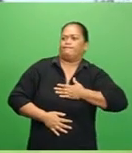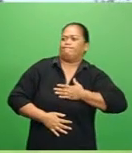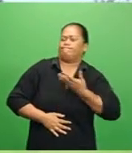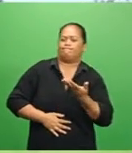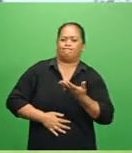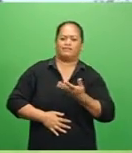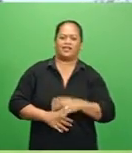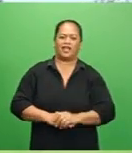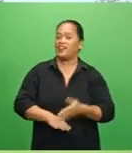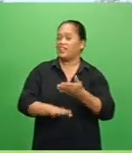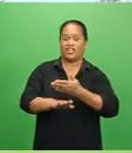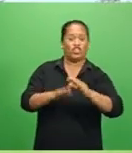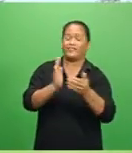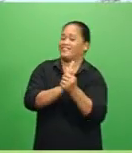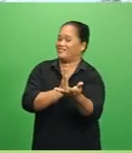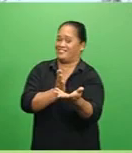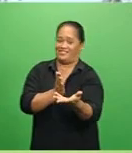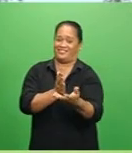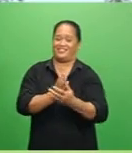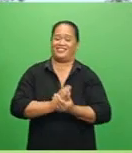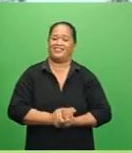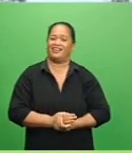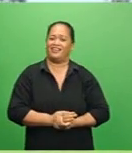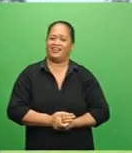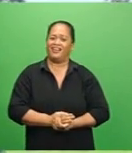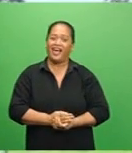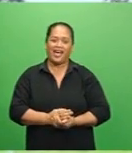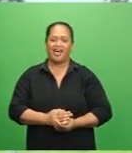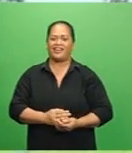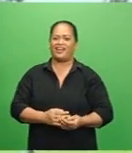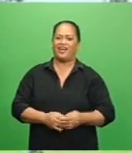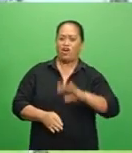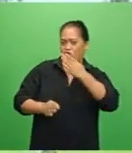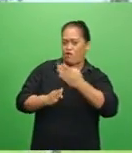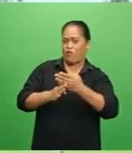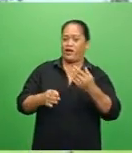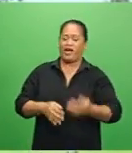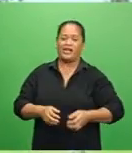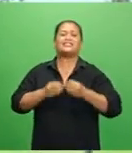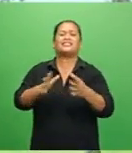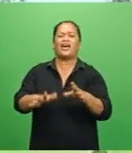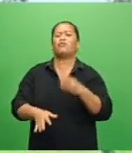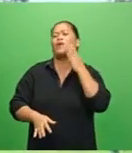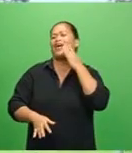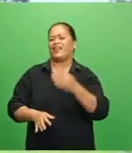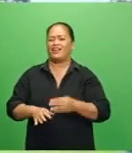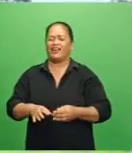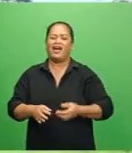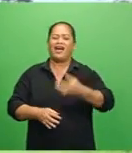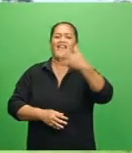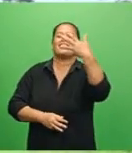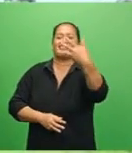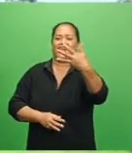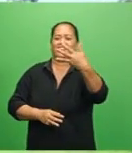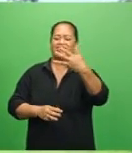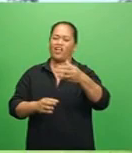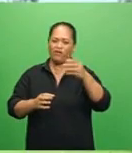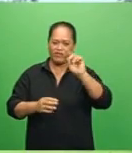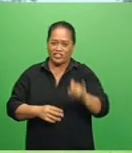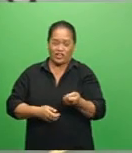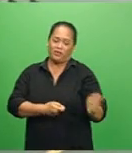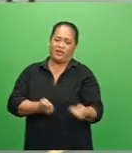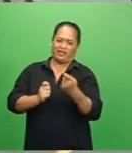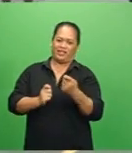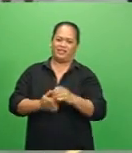skills. And hopefully when we start with our league on the 9th of January, next Saturday, we will see an improvement in all these areas of